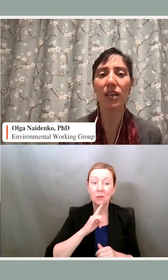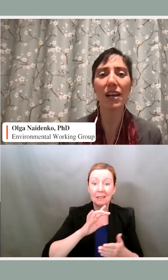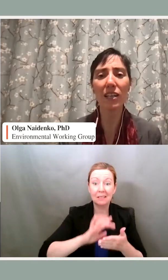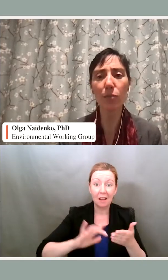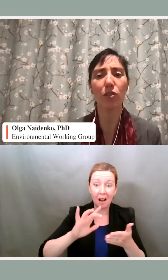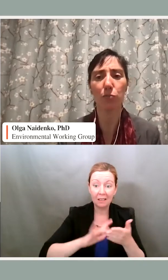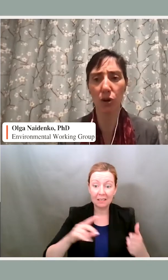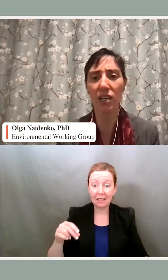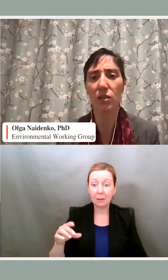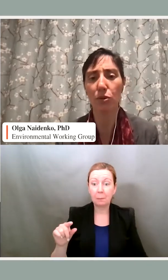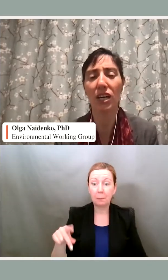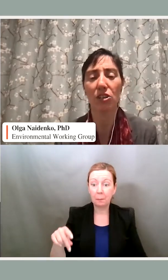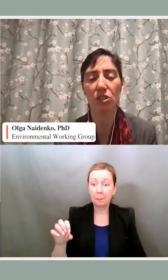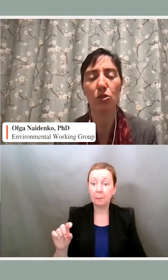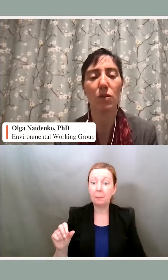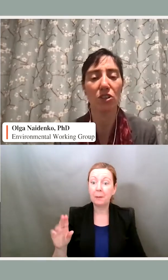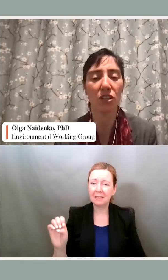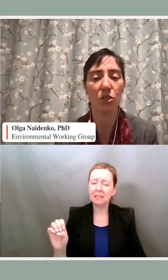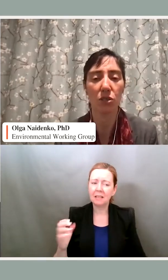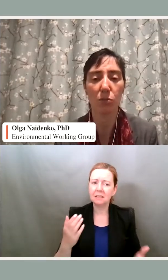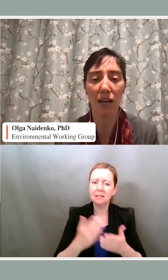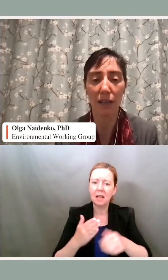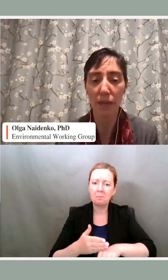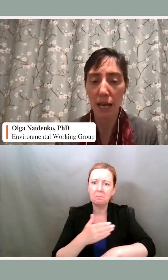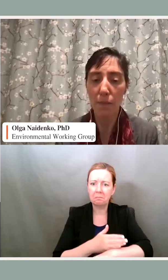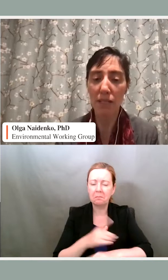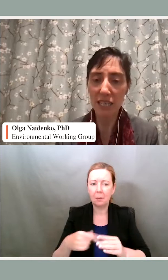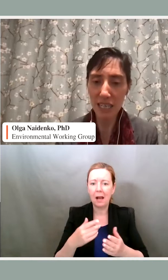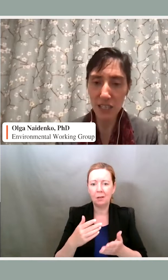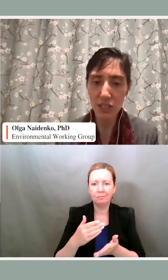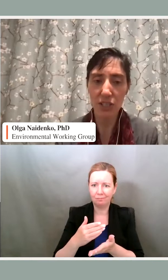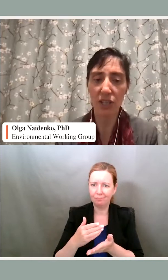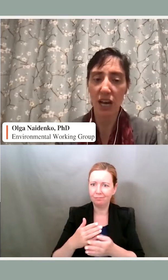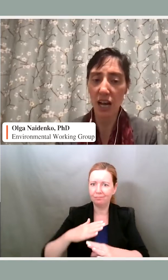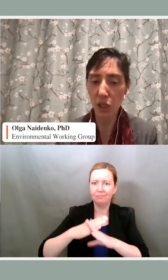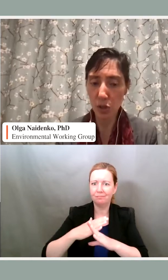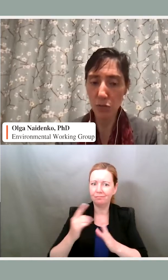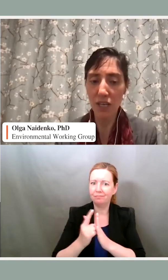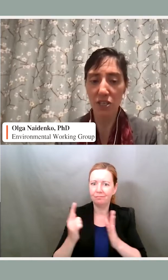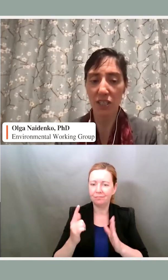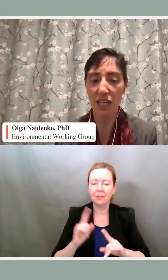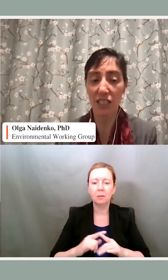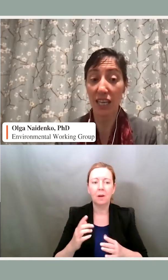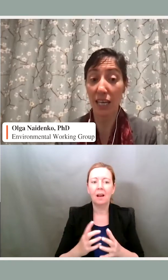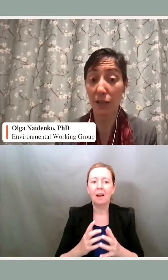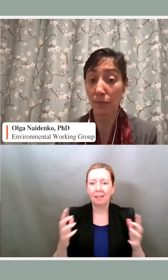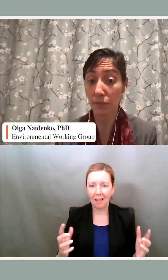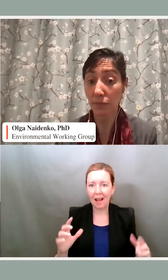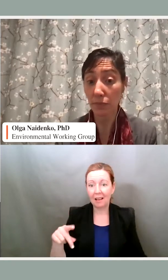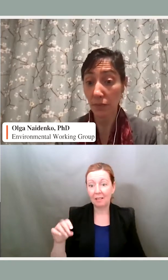has been a little bit of progress about getting those pesticides on the market. But there are still a lot of pesticides